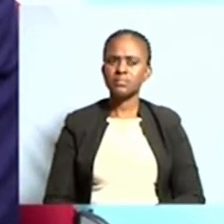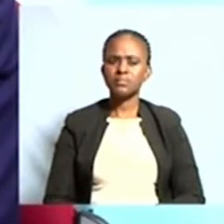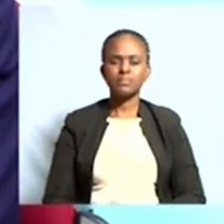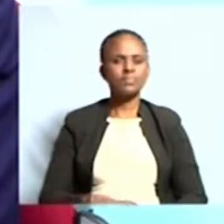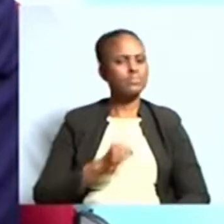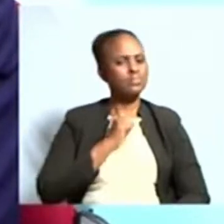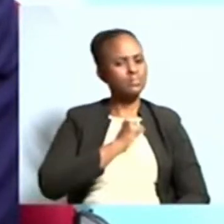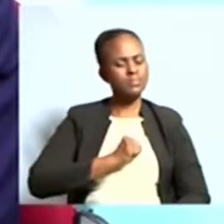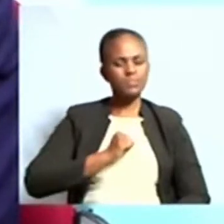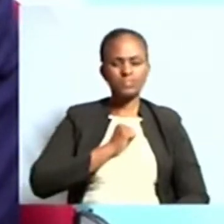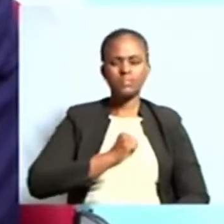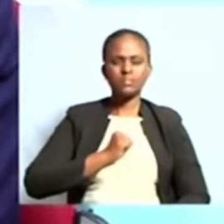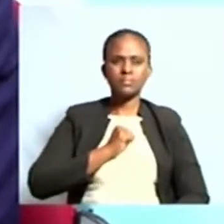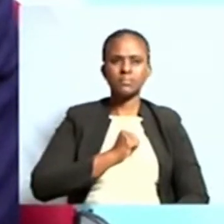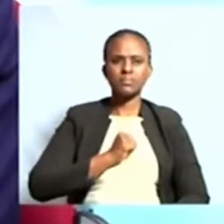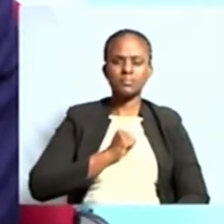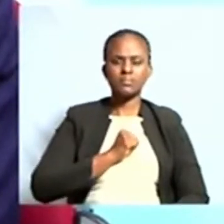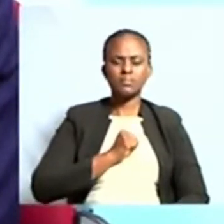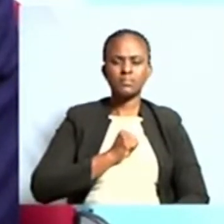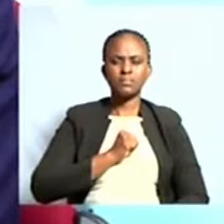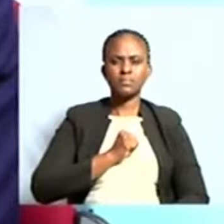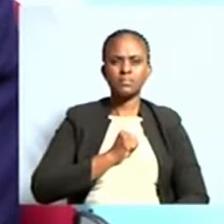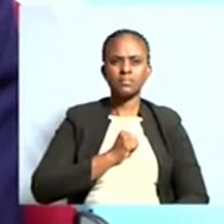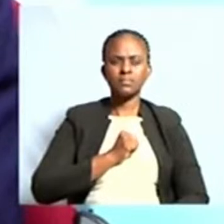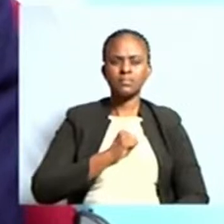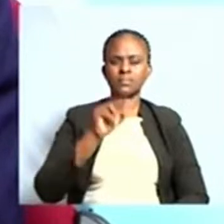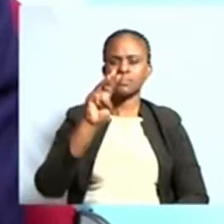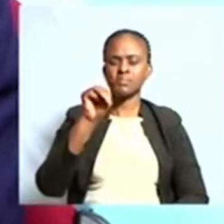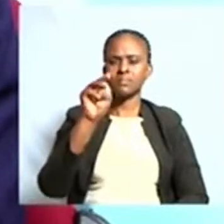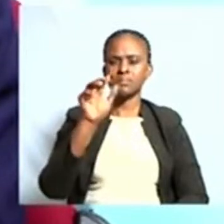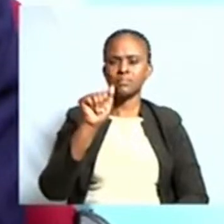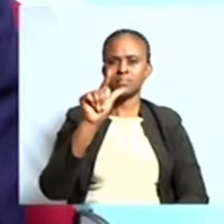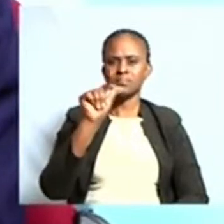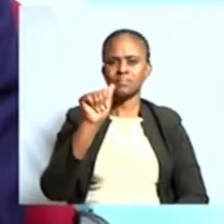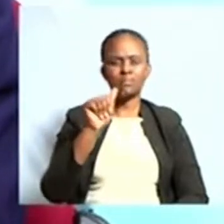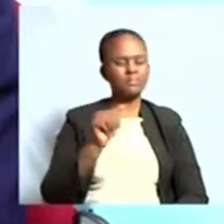Unfortunately, we have My name is Malambo Sylvester. Mr. Malambo Sylvester.